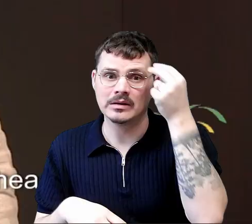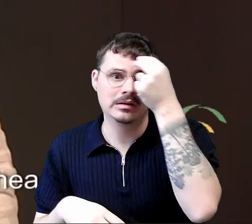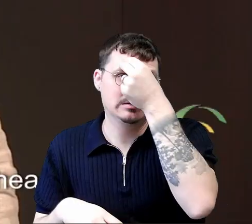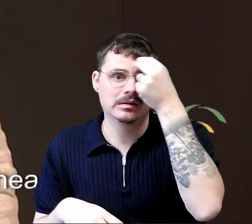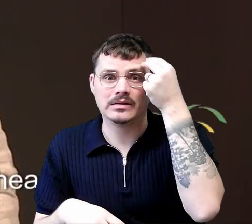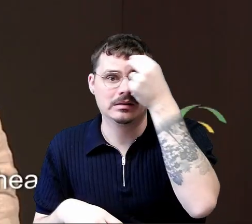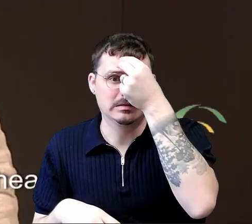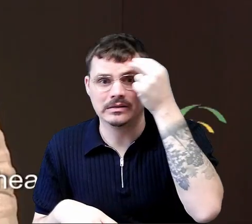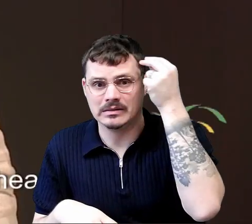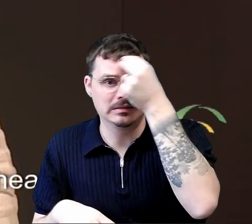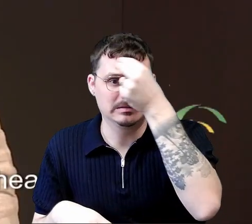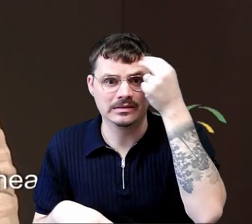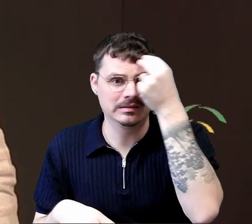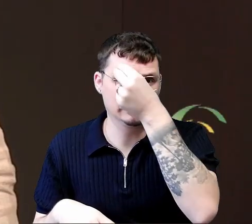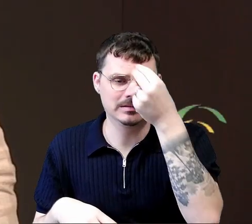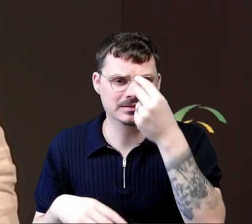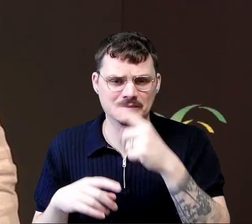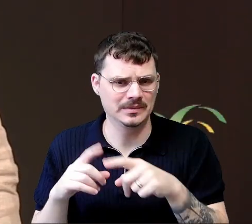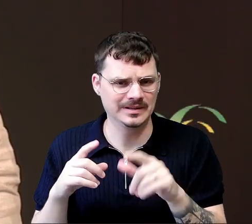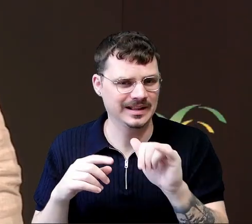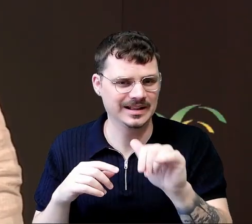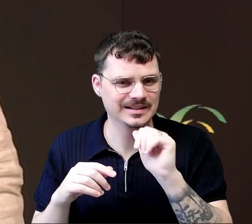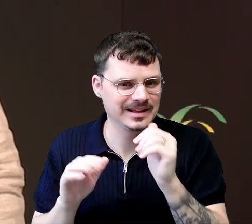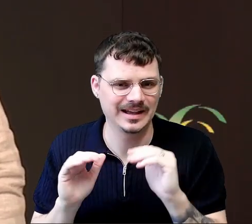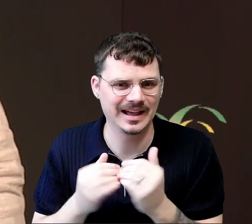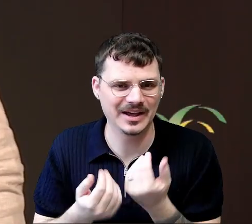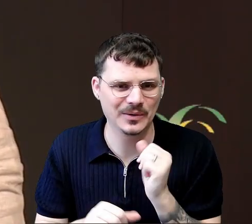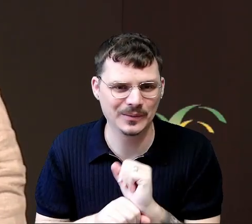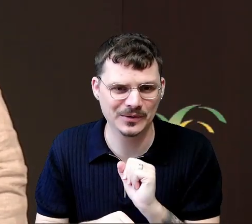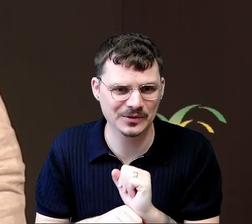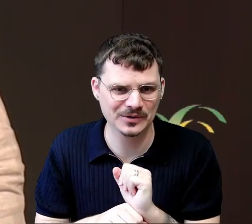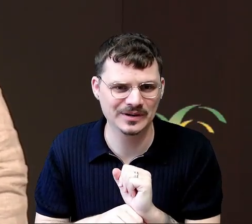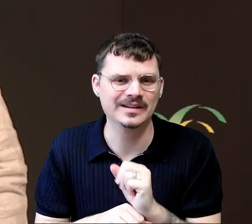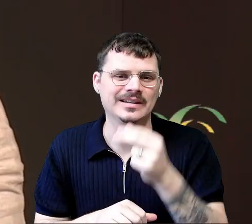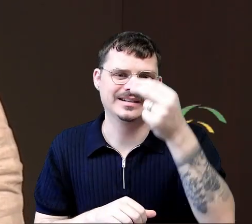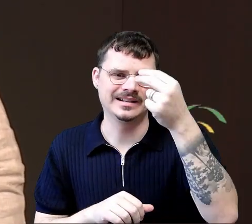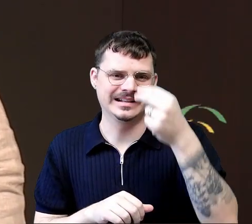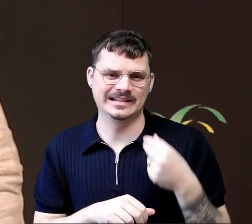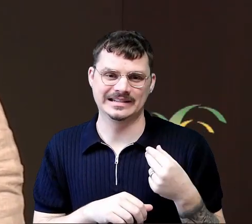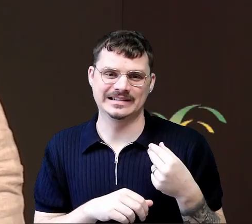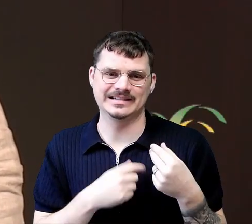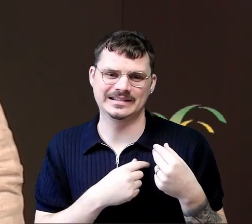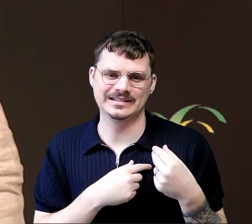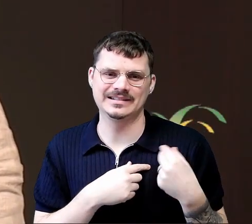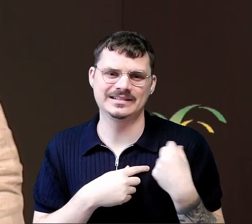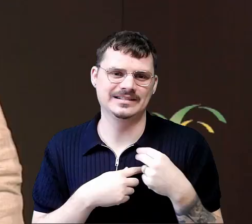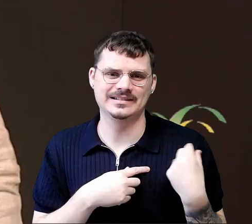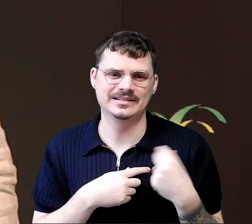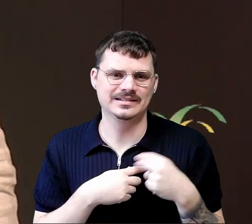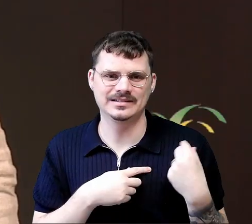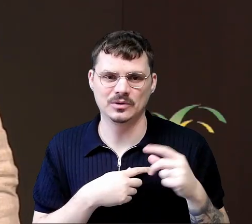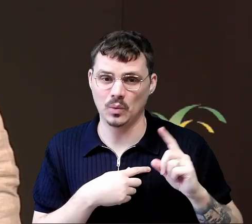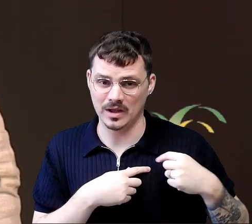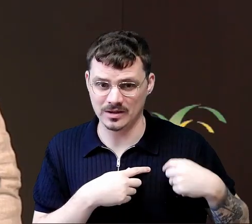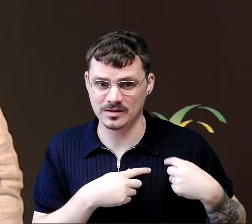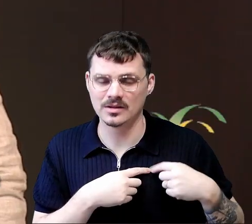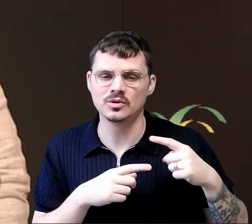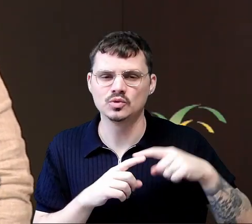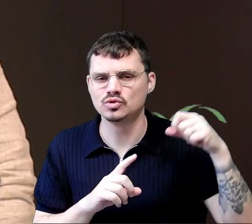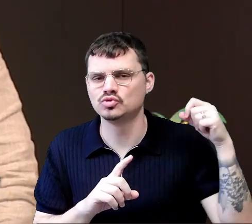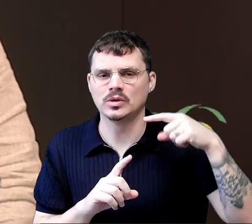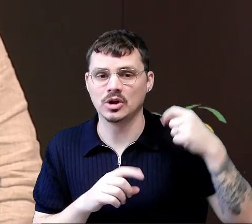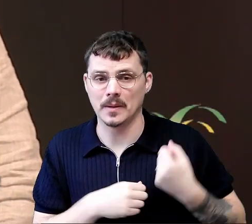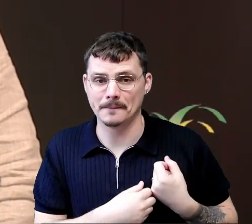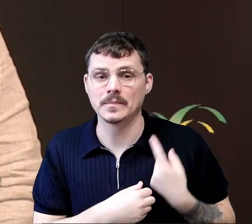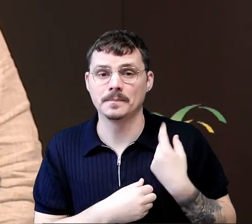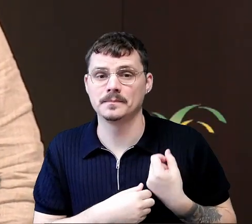magnet across the person's head. That's not how it works. It needs to be swiped across the device to trigger the